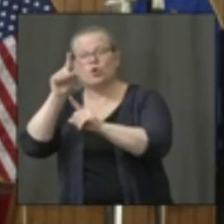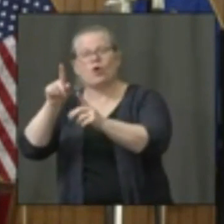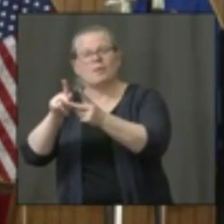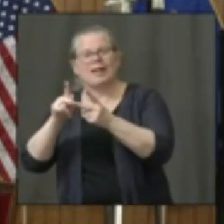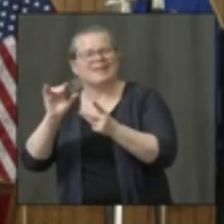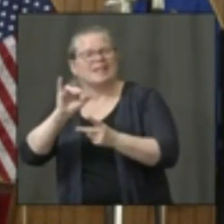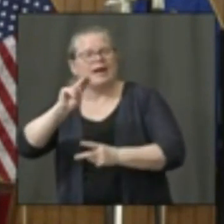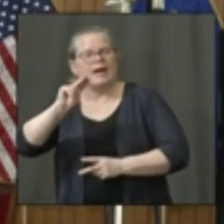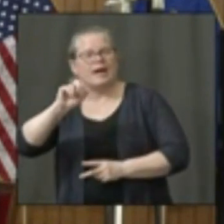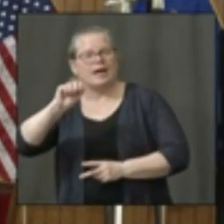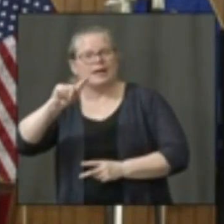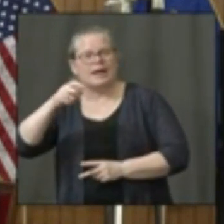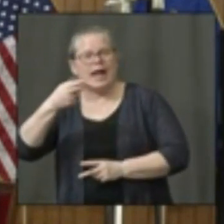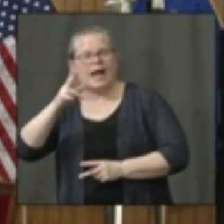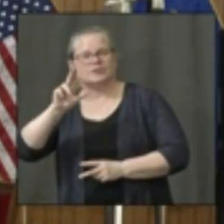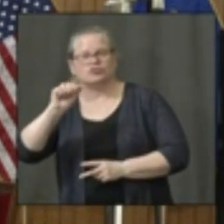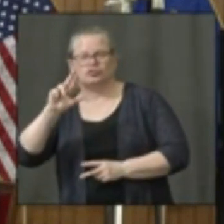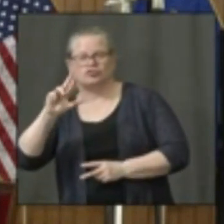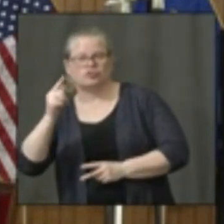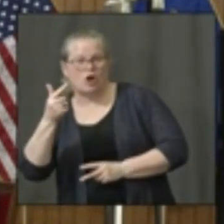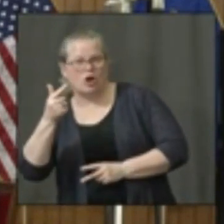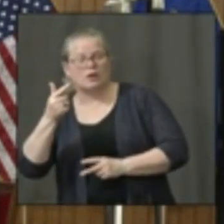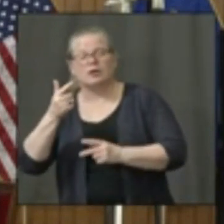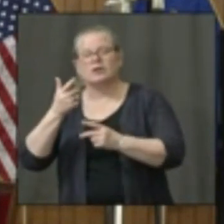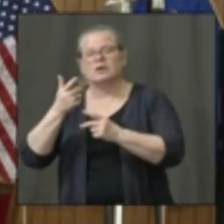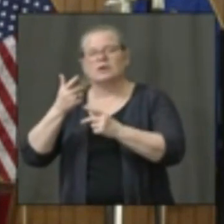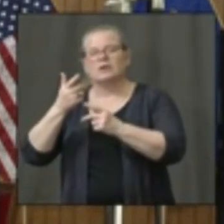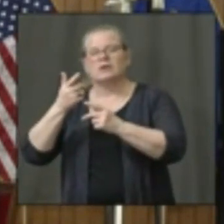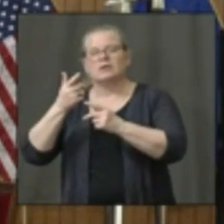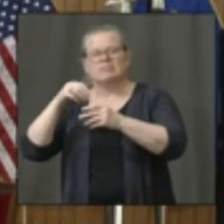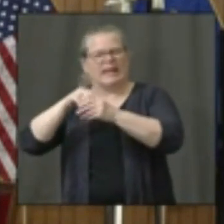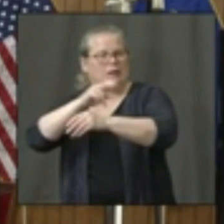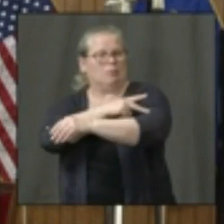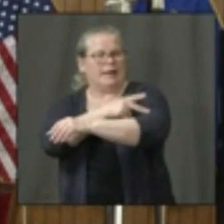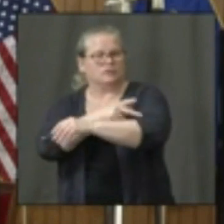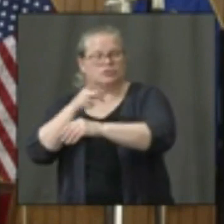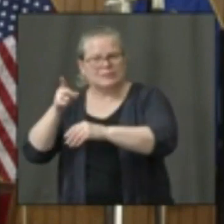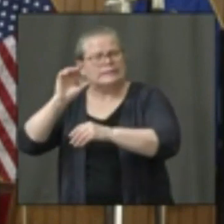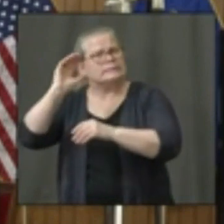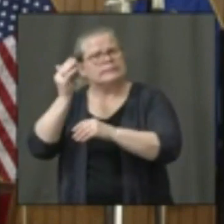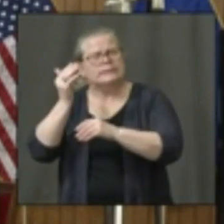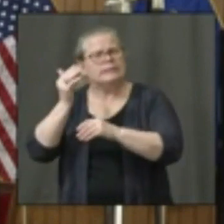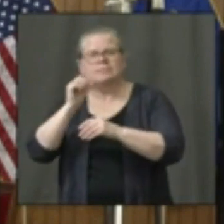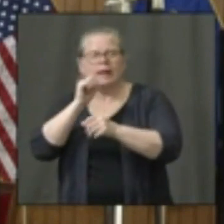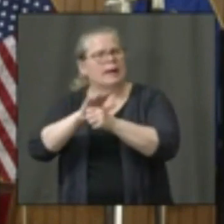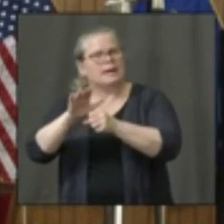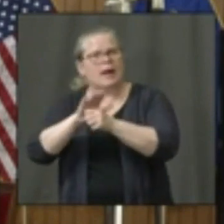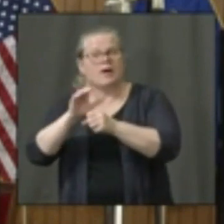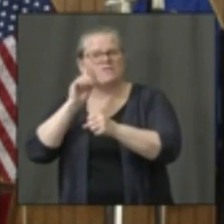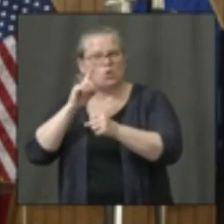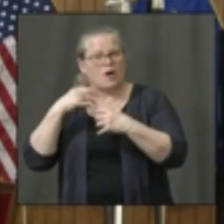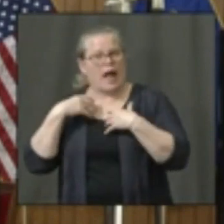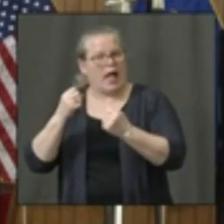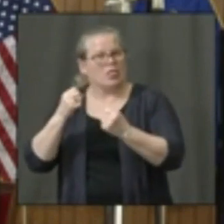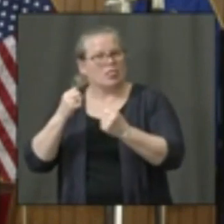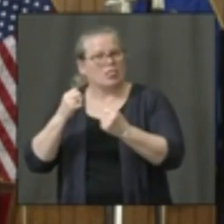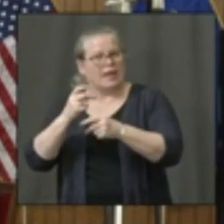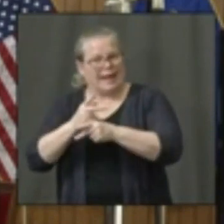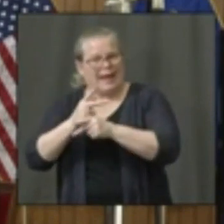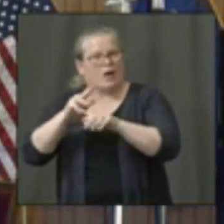like there's still a lack of equipment out there for healthcare providers, and they're really afraid. What can be